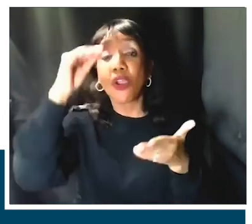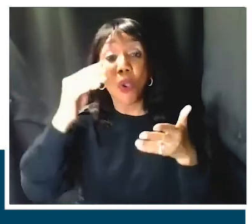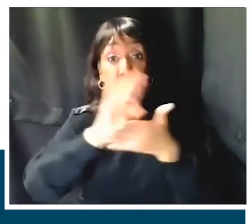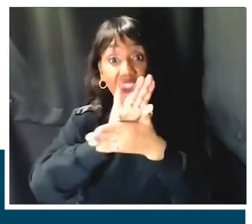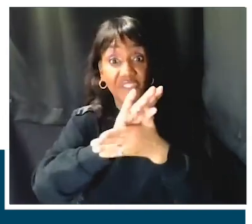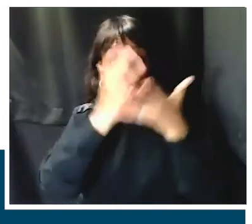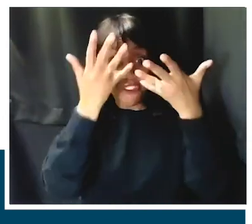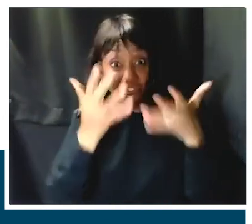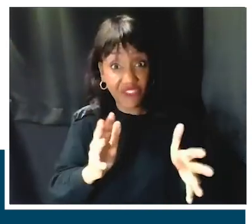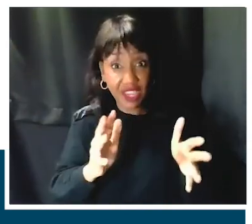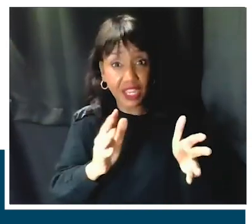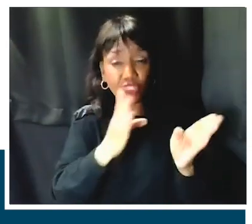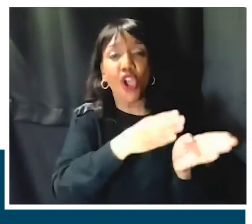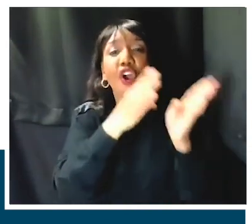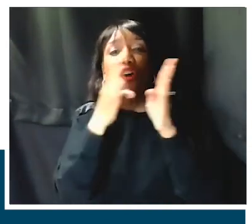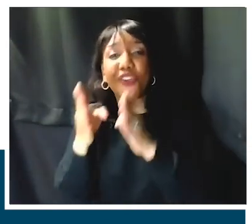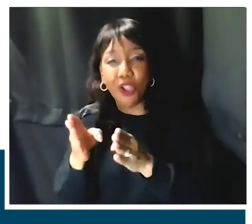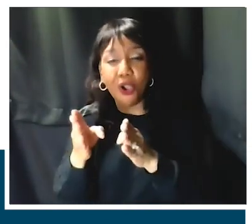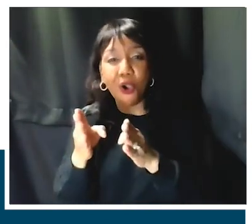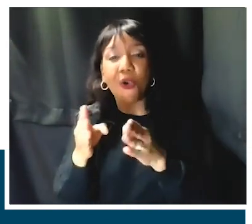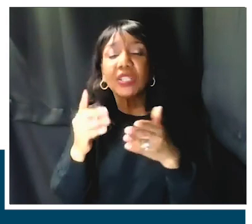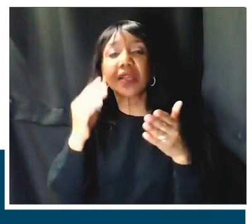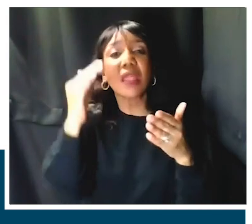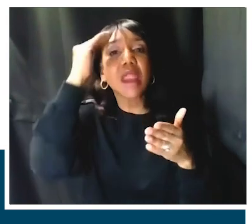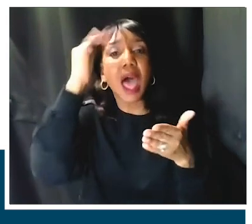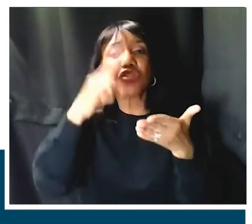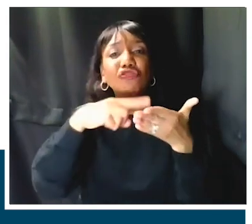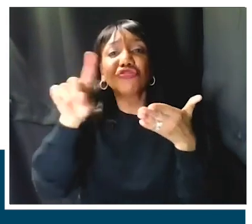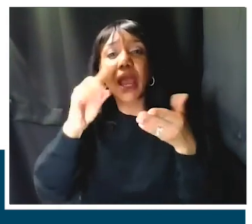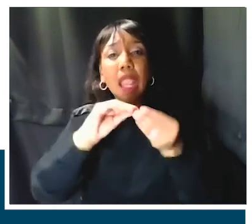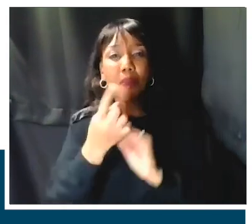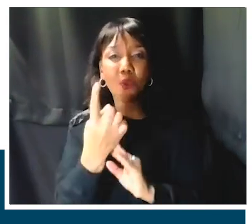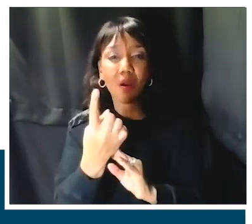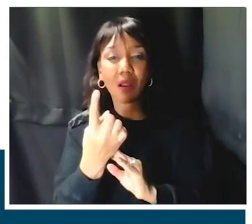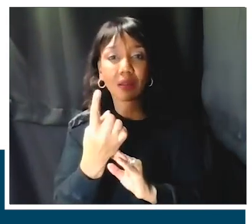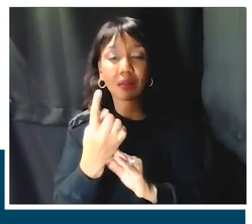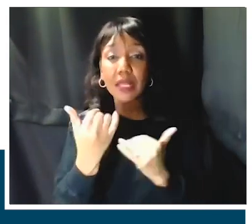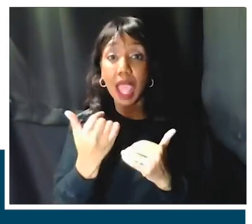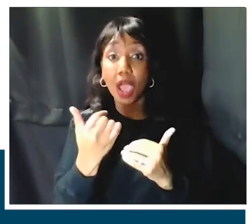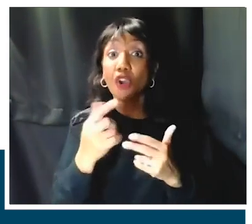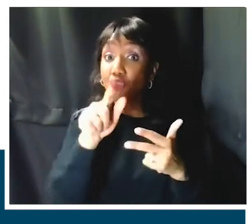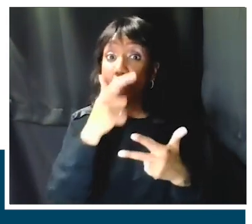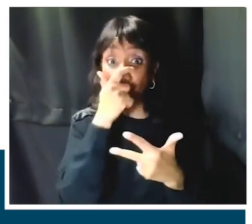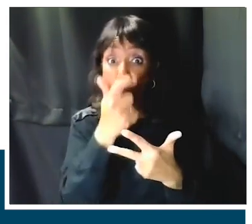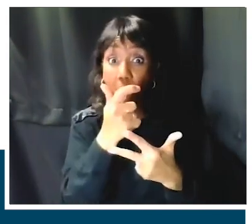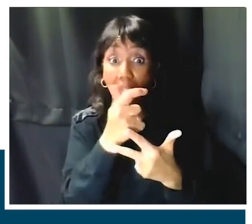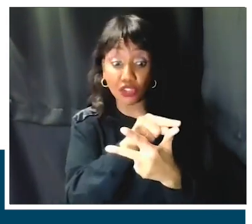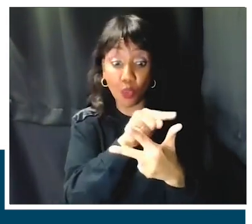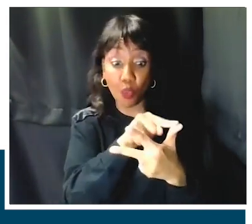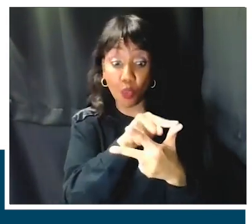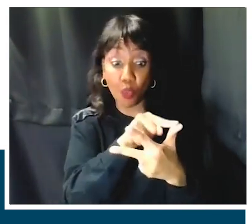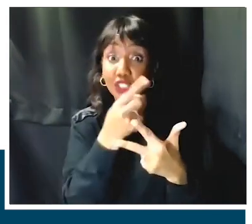please proceed to knowledge check number 1. Don't forget, you must watch all 3 videos and complete